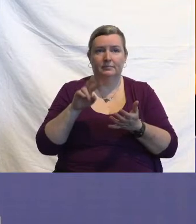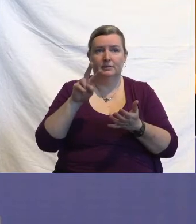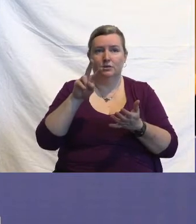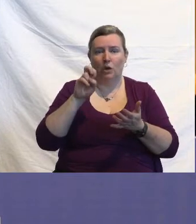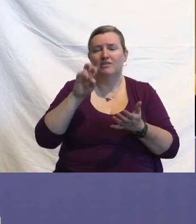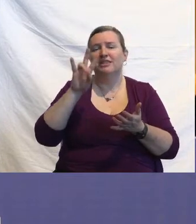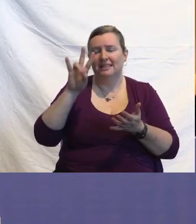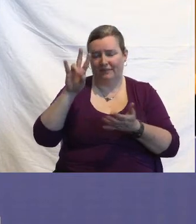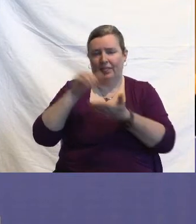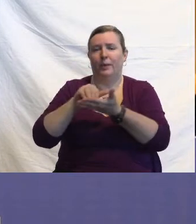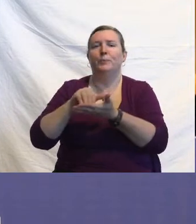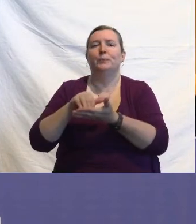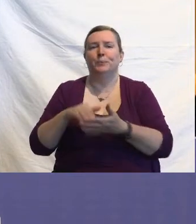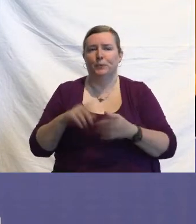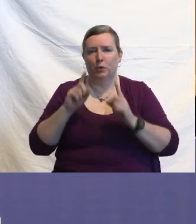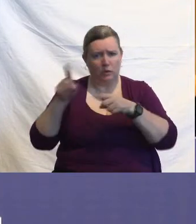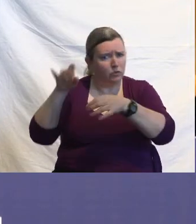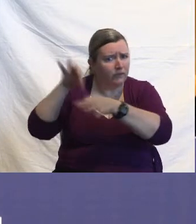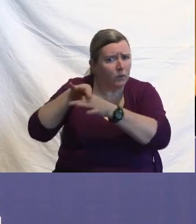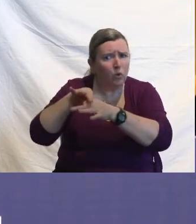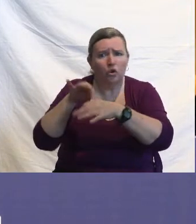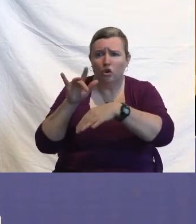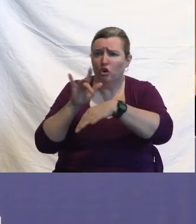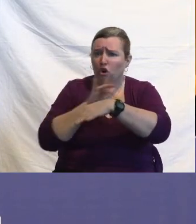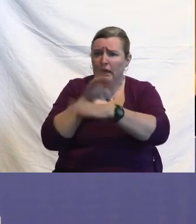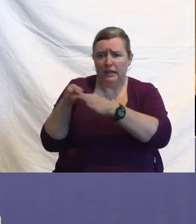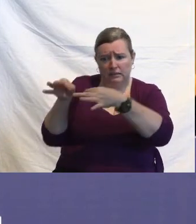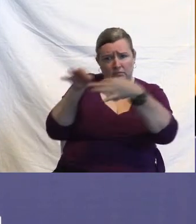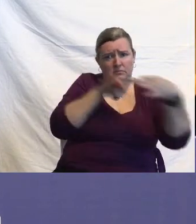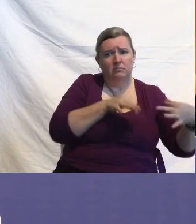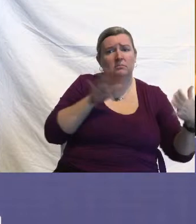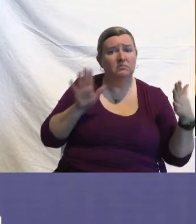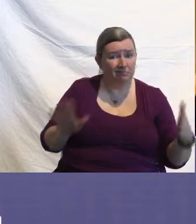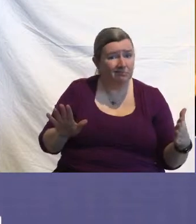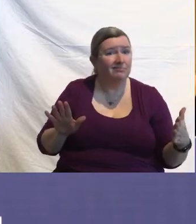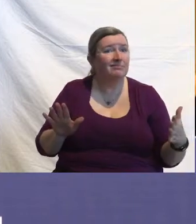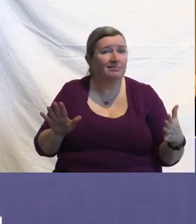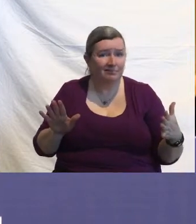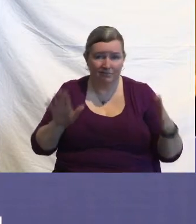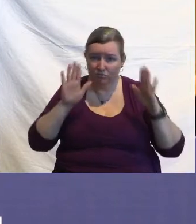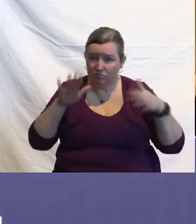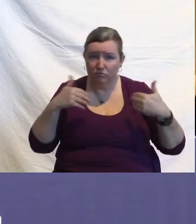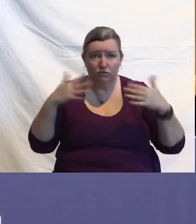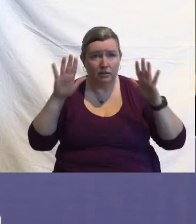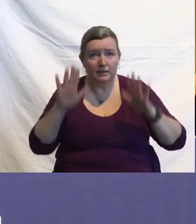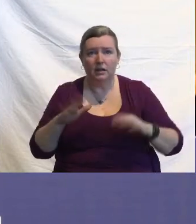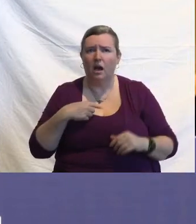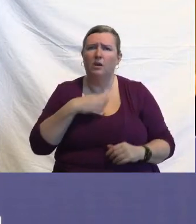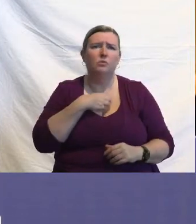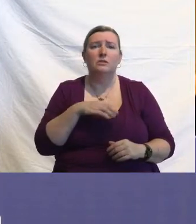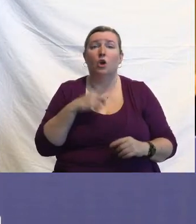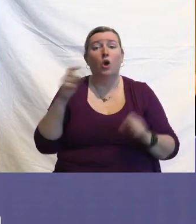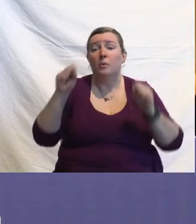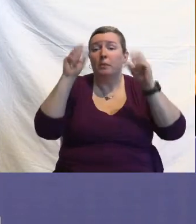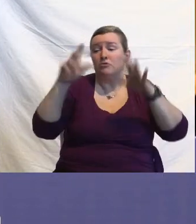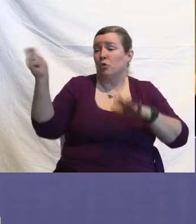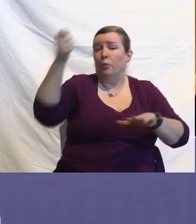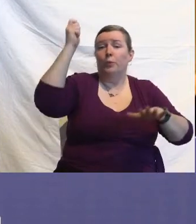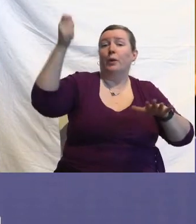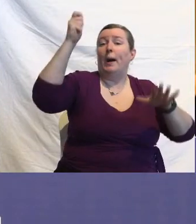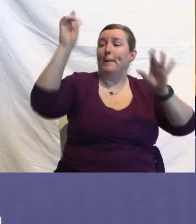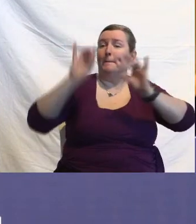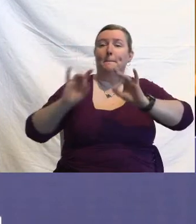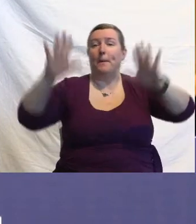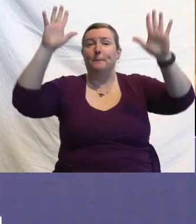listen, I'm like everybody else. You'd like to be able to, in some way, have a magic wand and know what the result is as fast as you can.